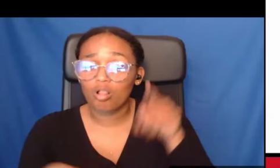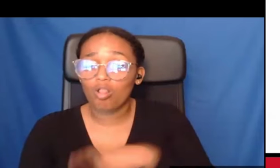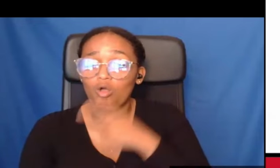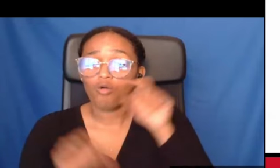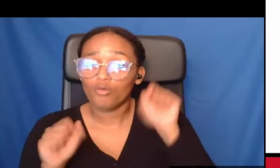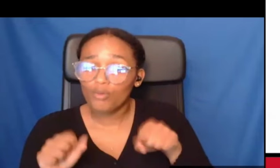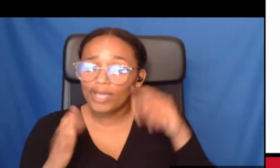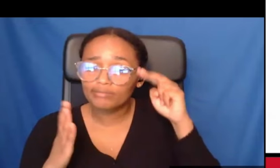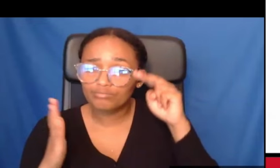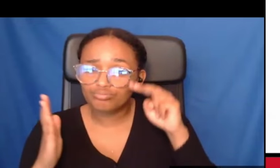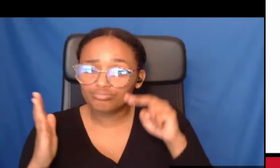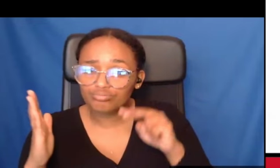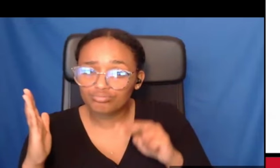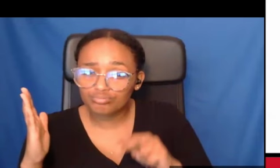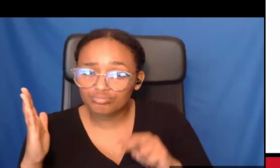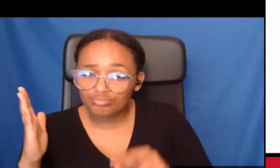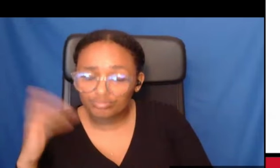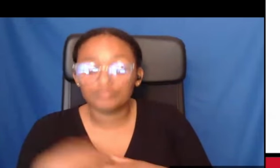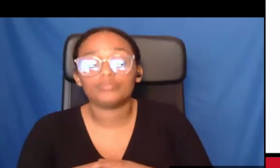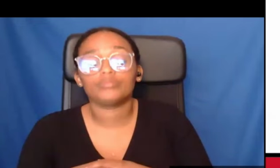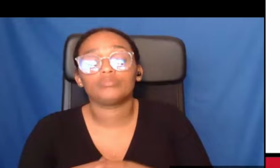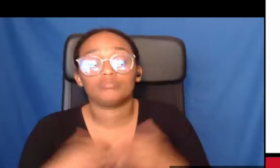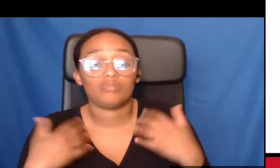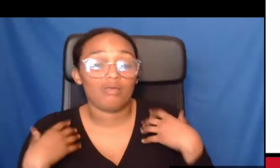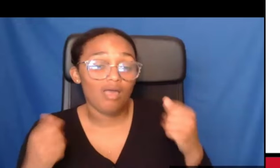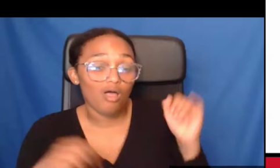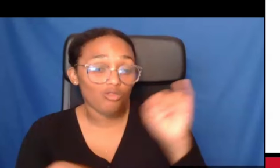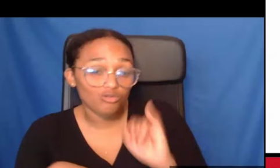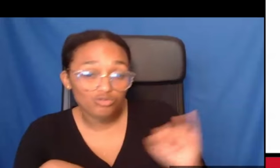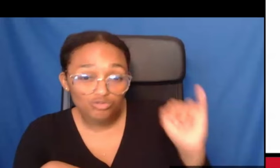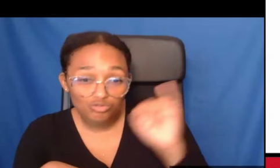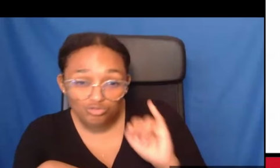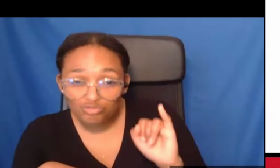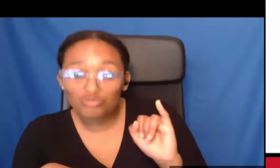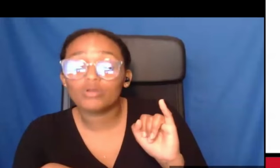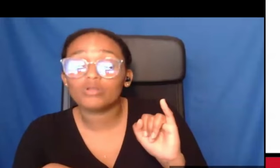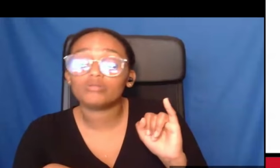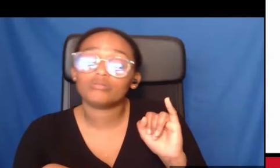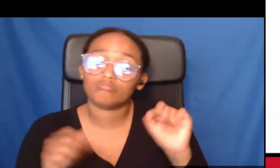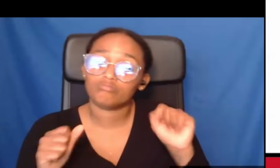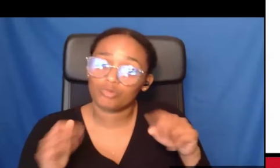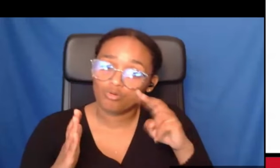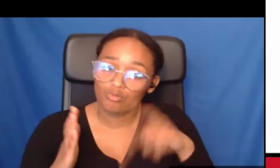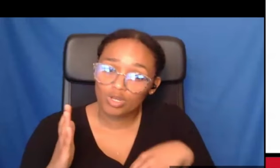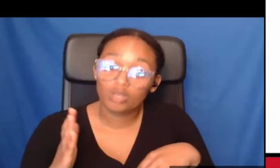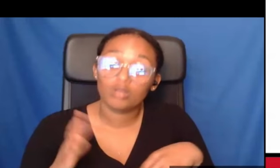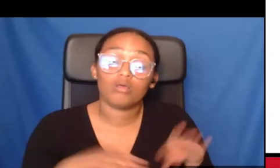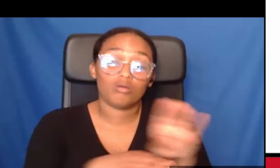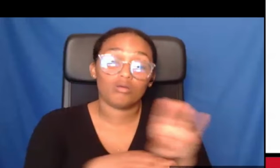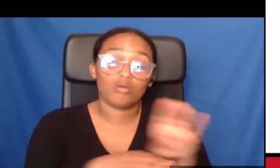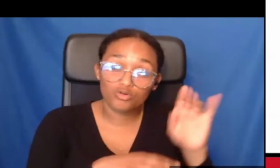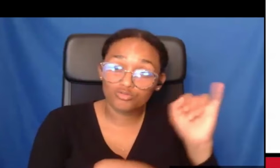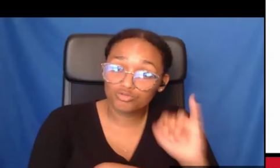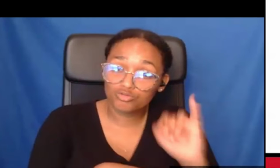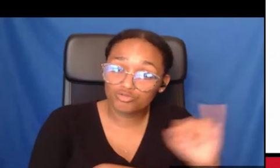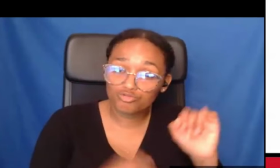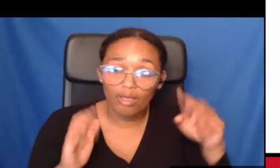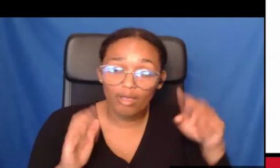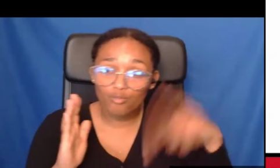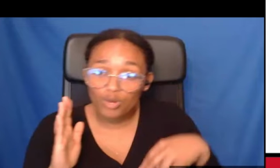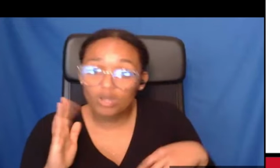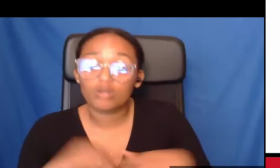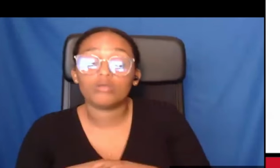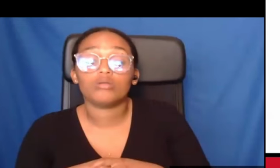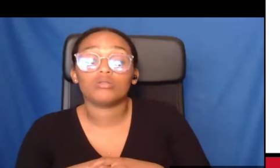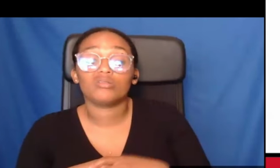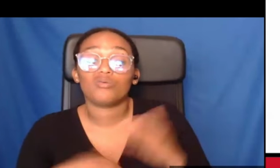deep dive. We have health insurance brochures. And then, depending on your patient's level, we have short